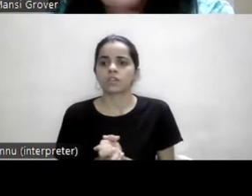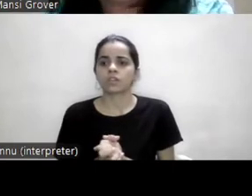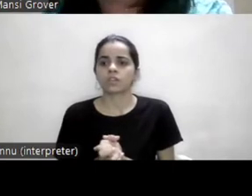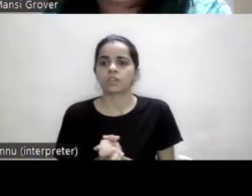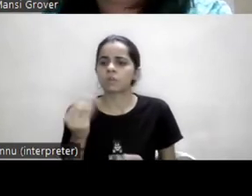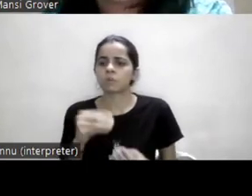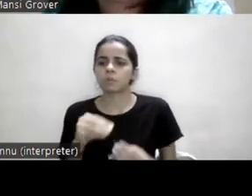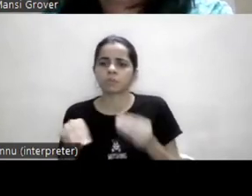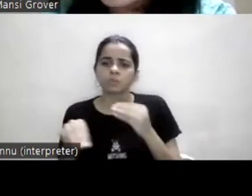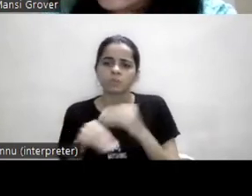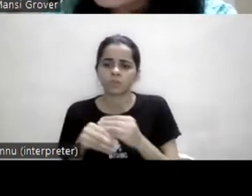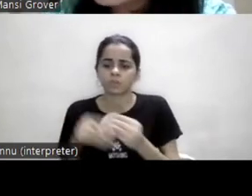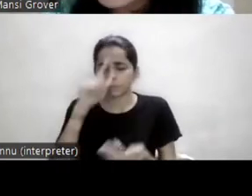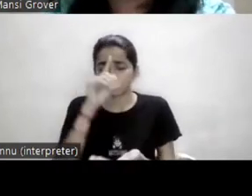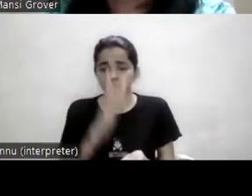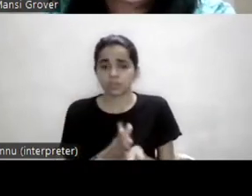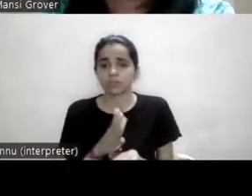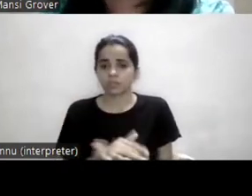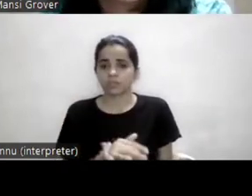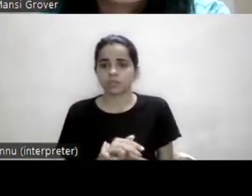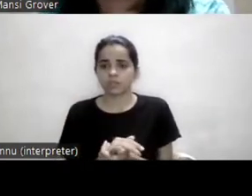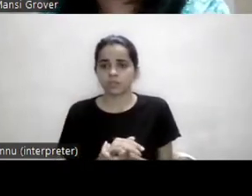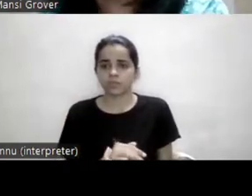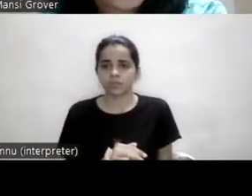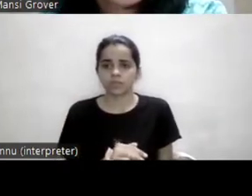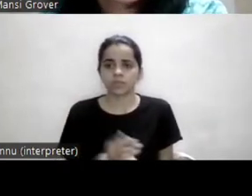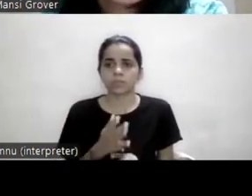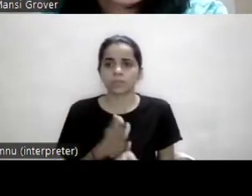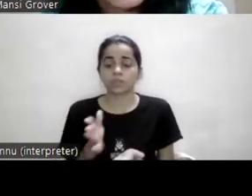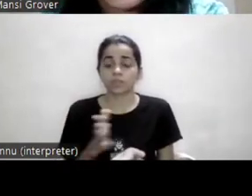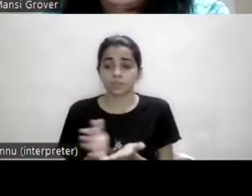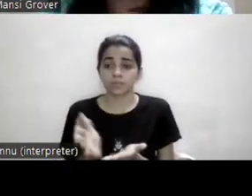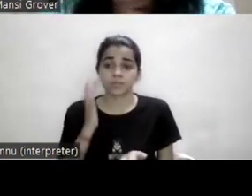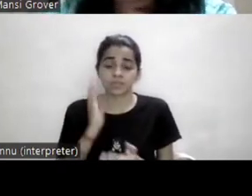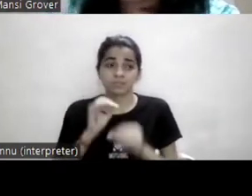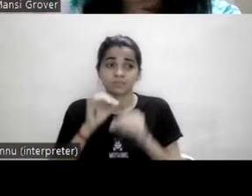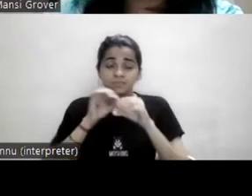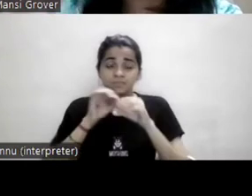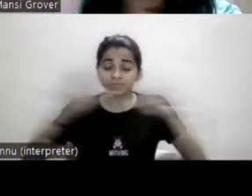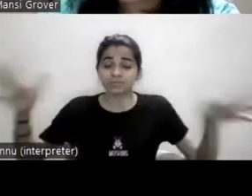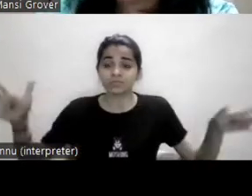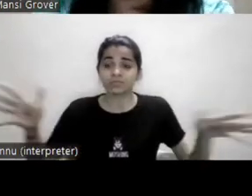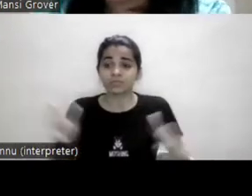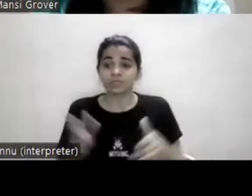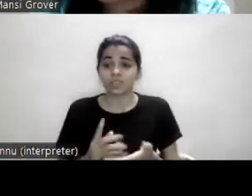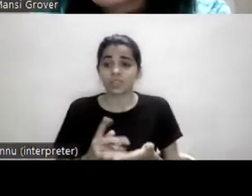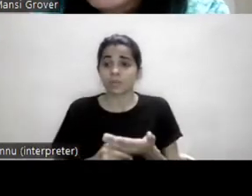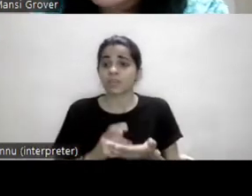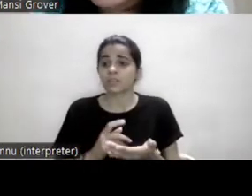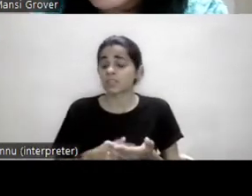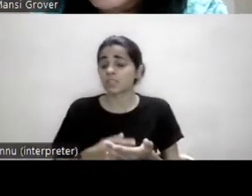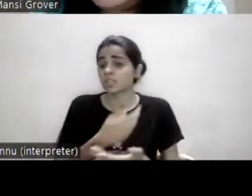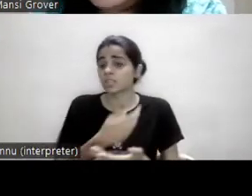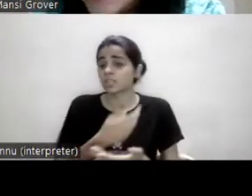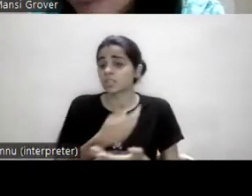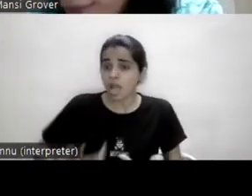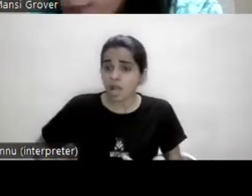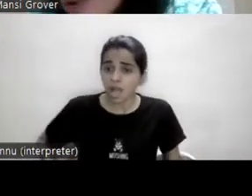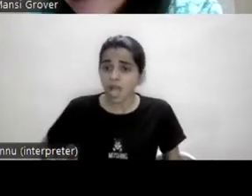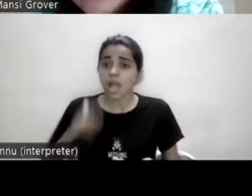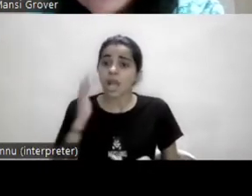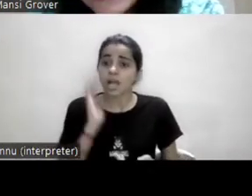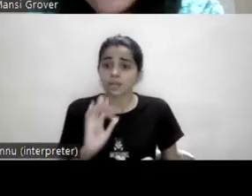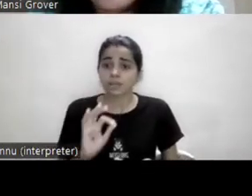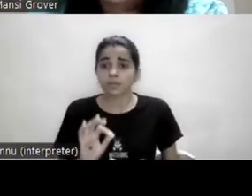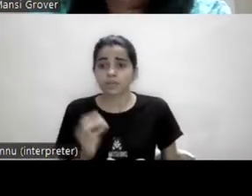the kind of things we believe in. So religion plays a huge importance in India. And when we will discuss about the films, you know, that,